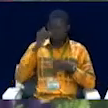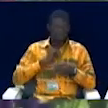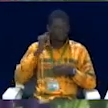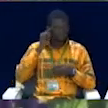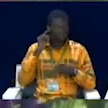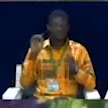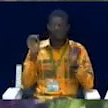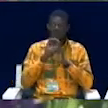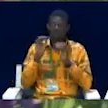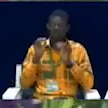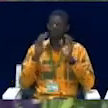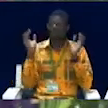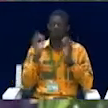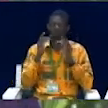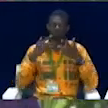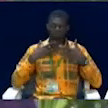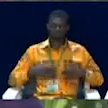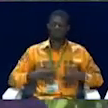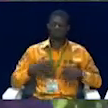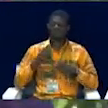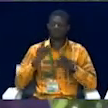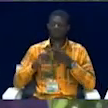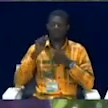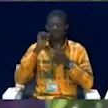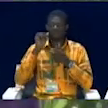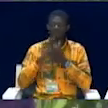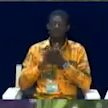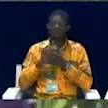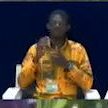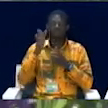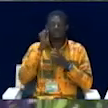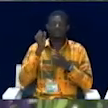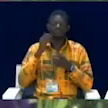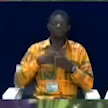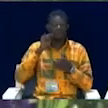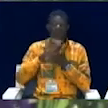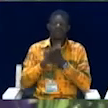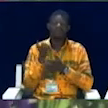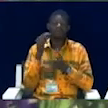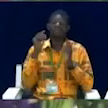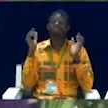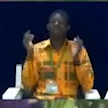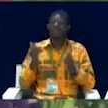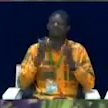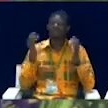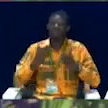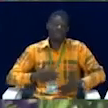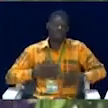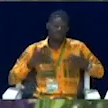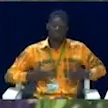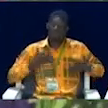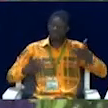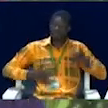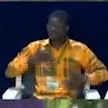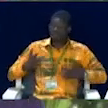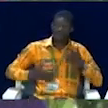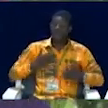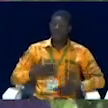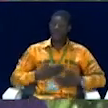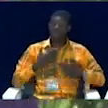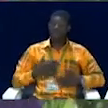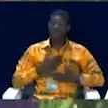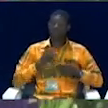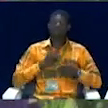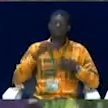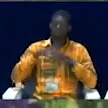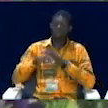to celebrate. But to my surprise, my wife was really, really excited and all that. And I just had to key in